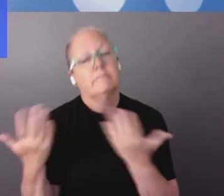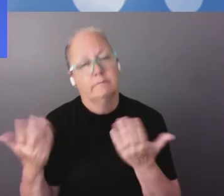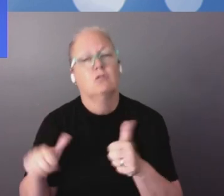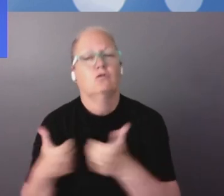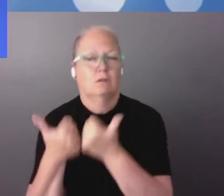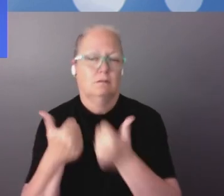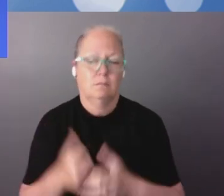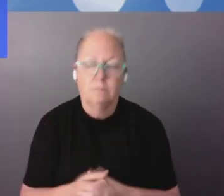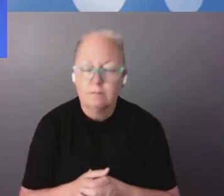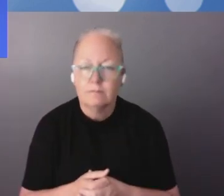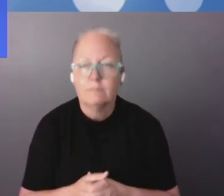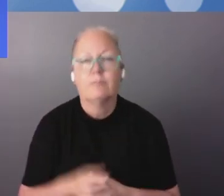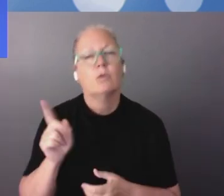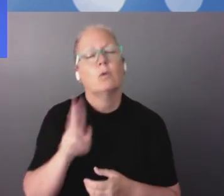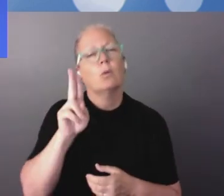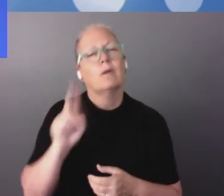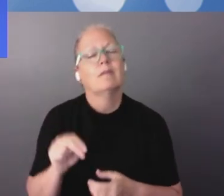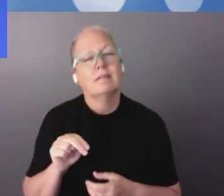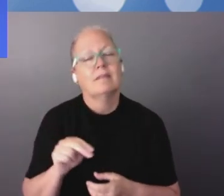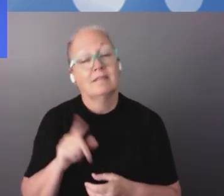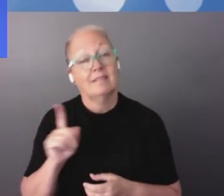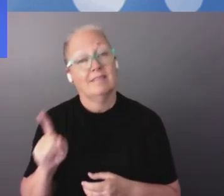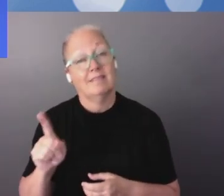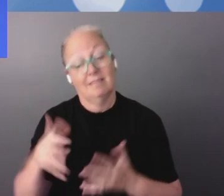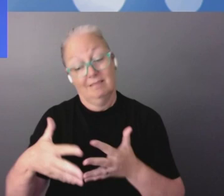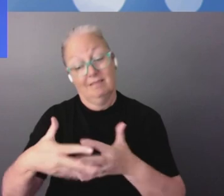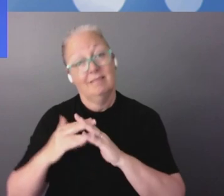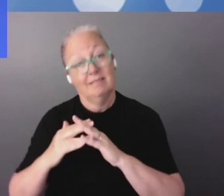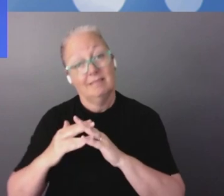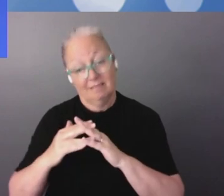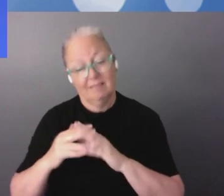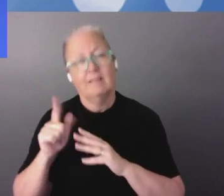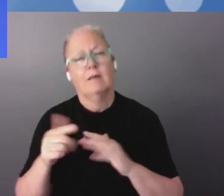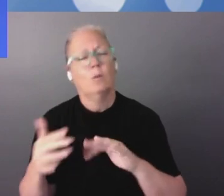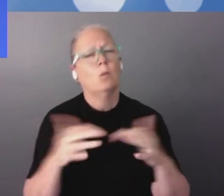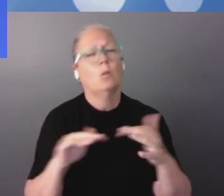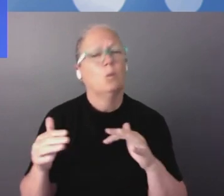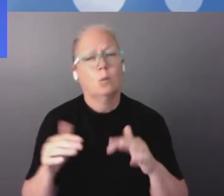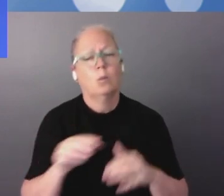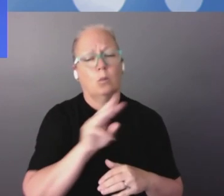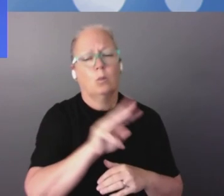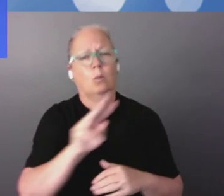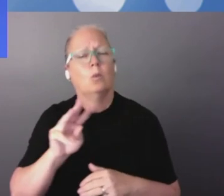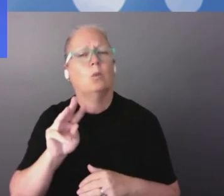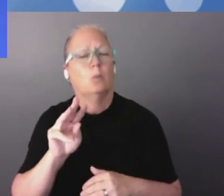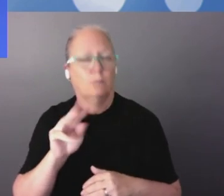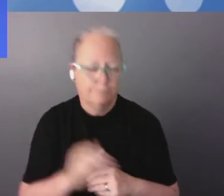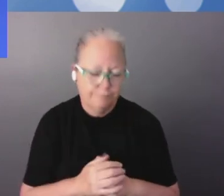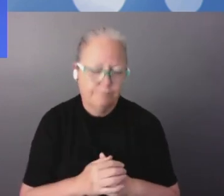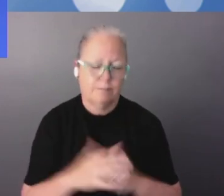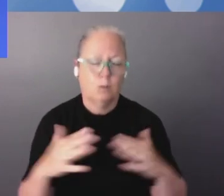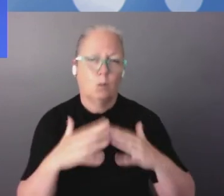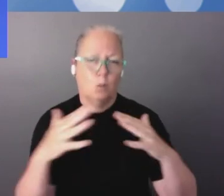The UN was established after the Second World War to make the world a better place, to